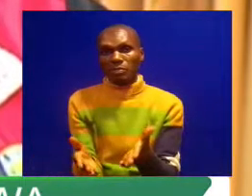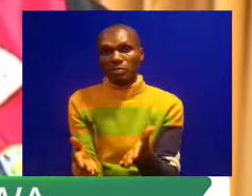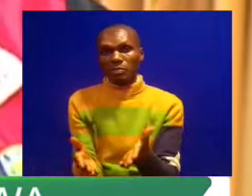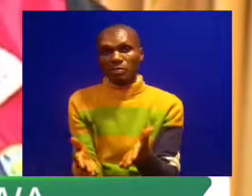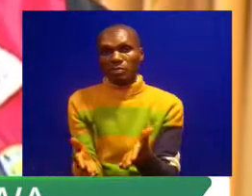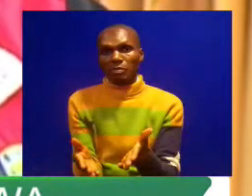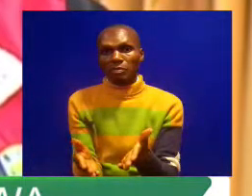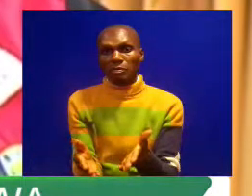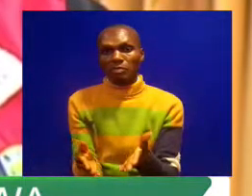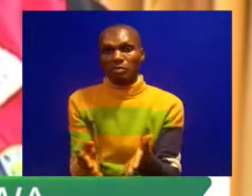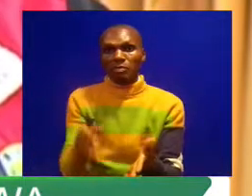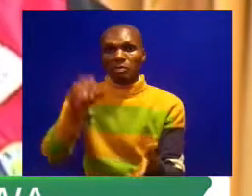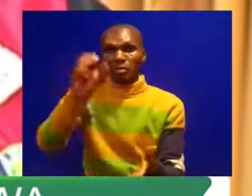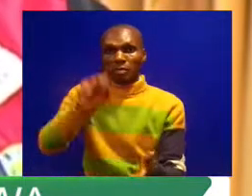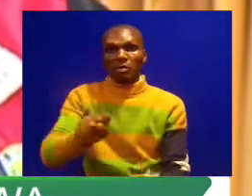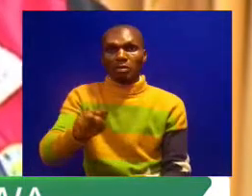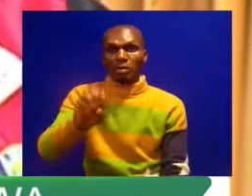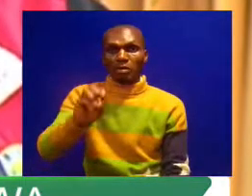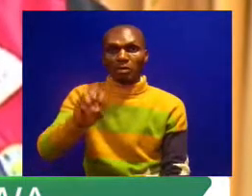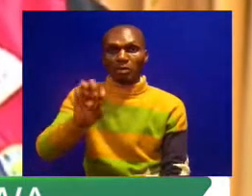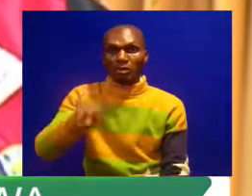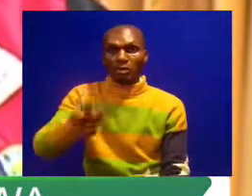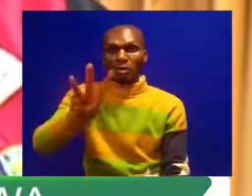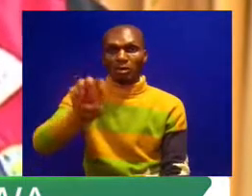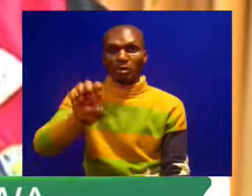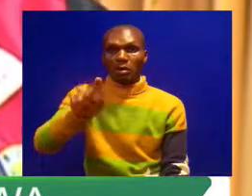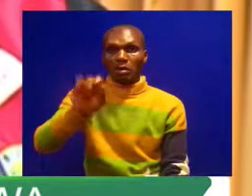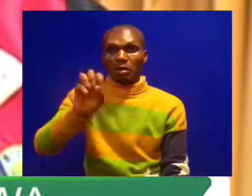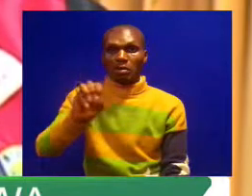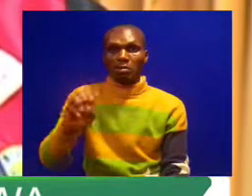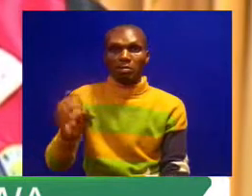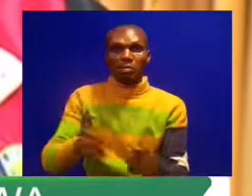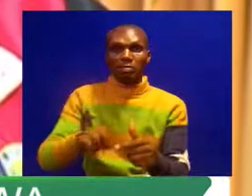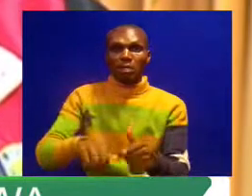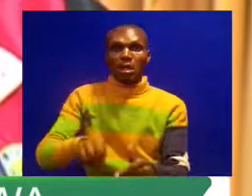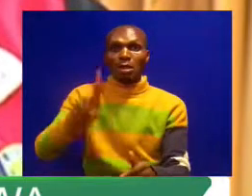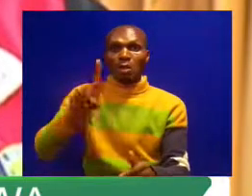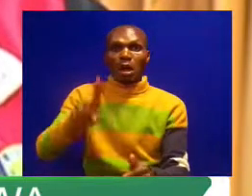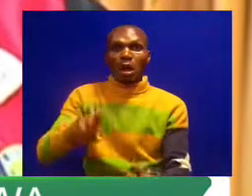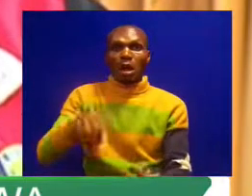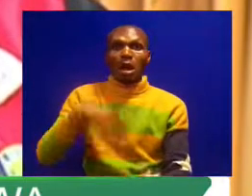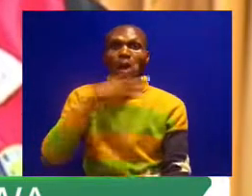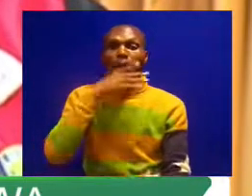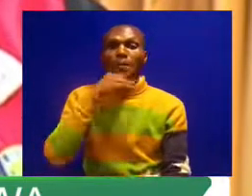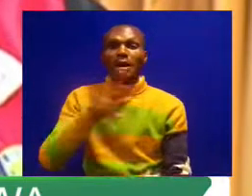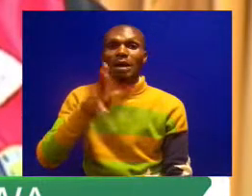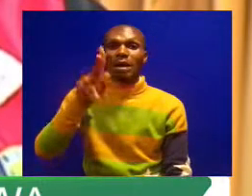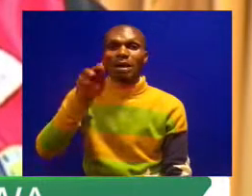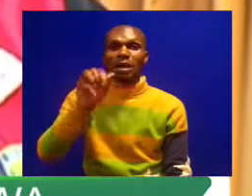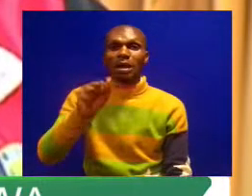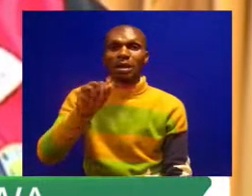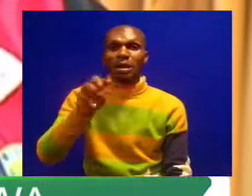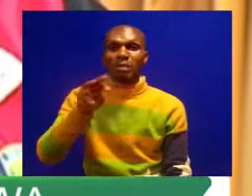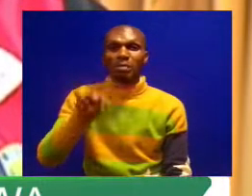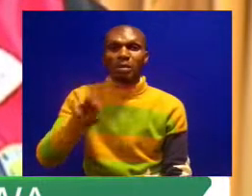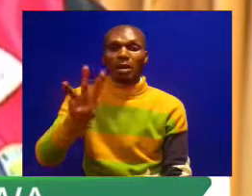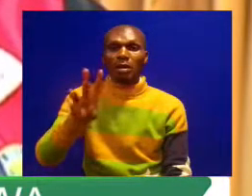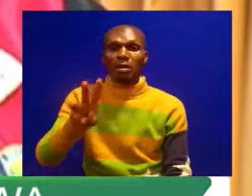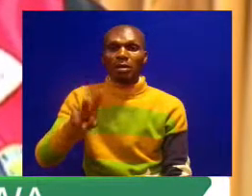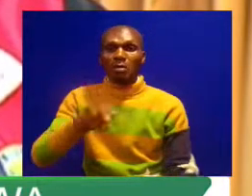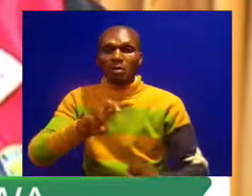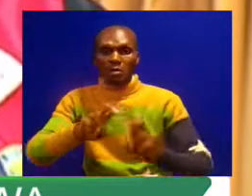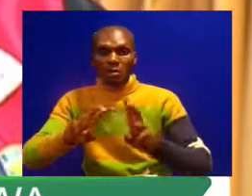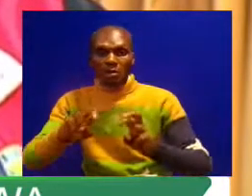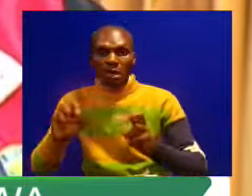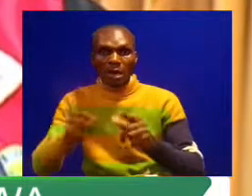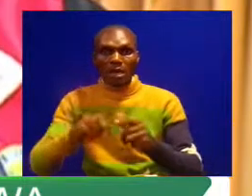Julie Soweto advocate to show that one Jose Camargo accessed the RTS and interfered